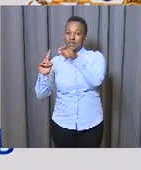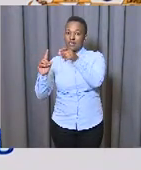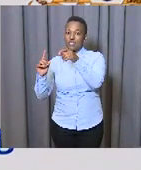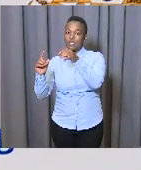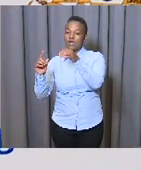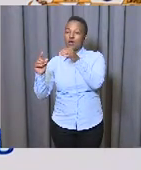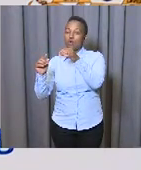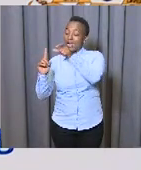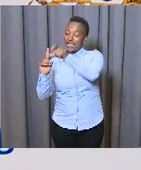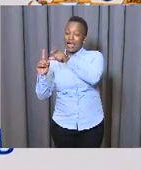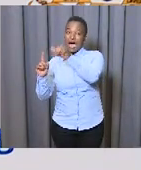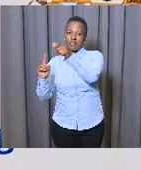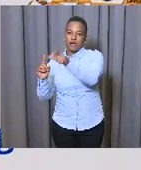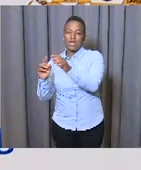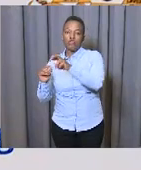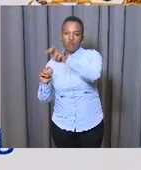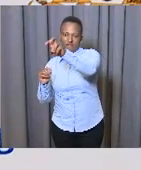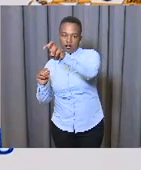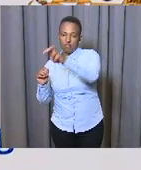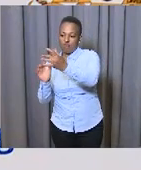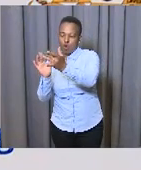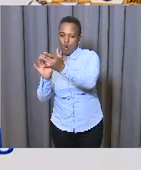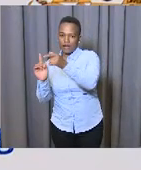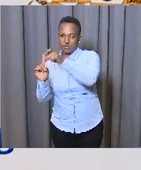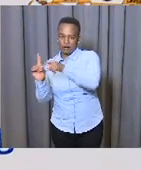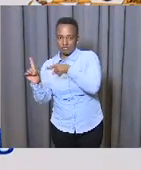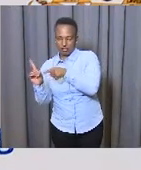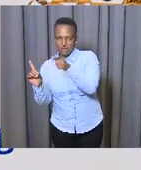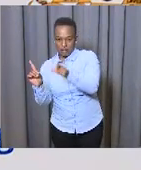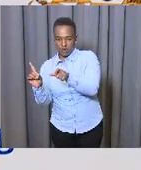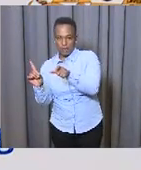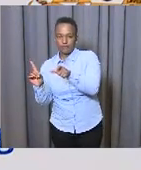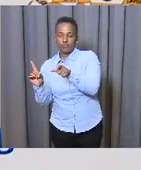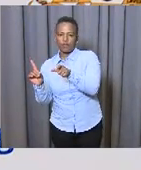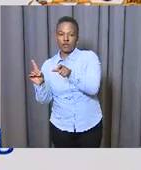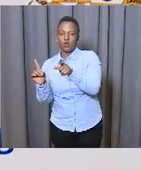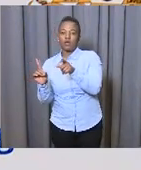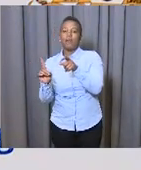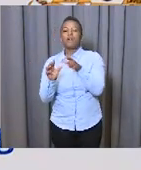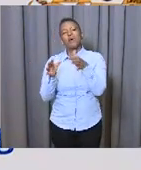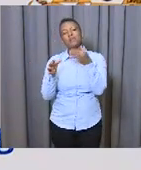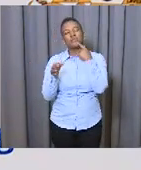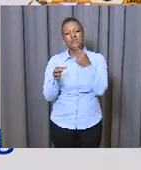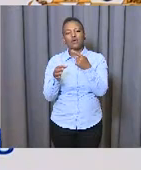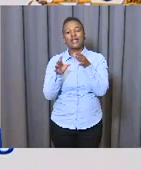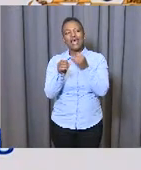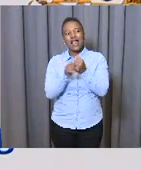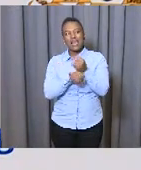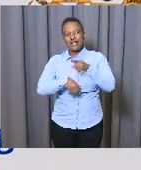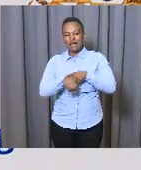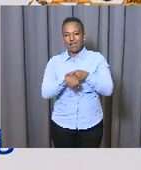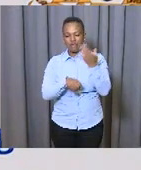someone who had traveled. But the point, again, is to emphasize that in the early stage of